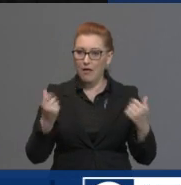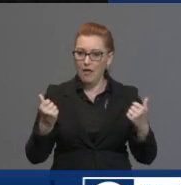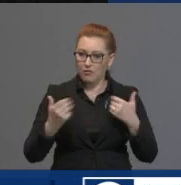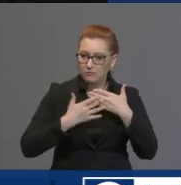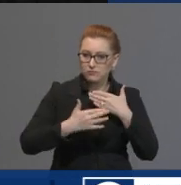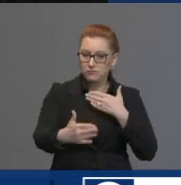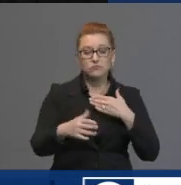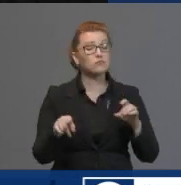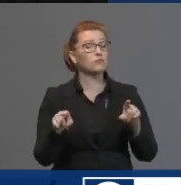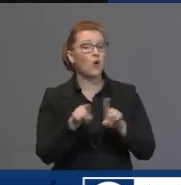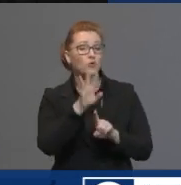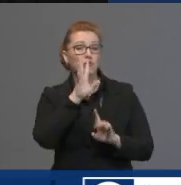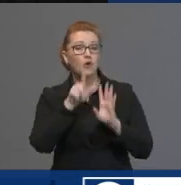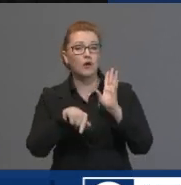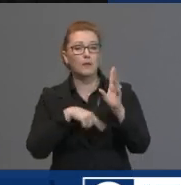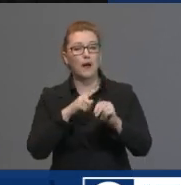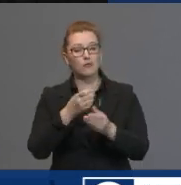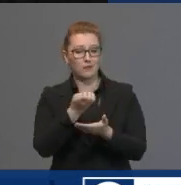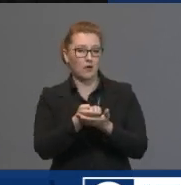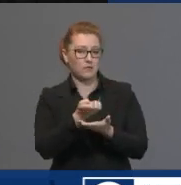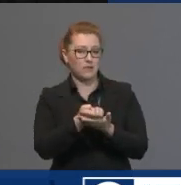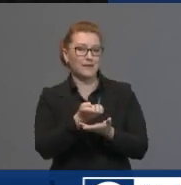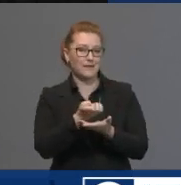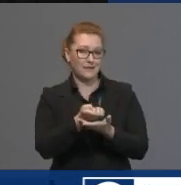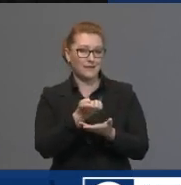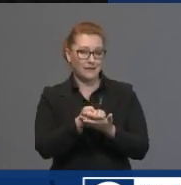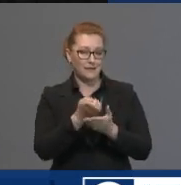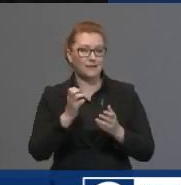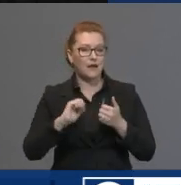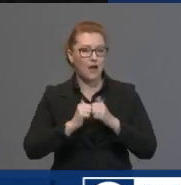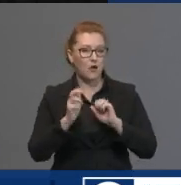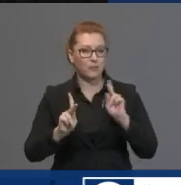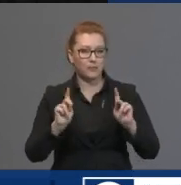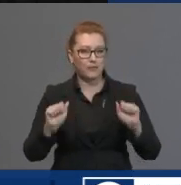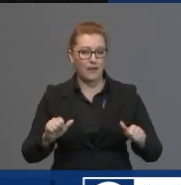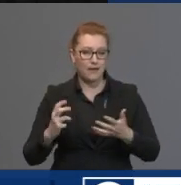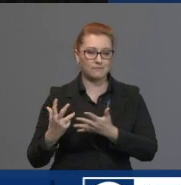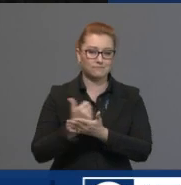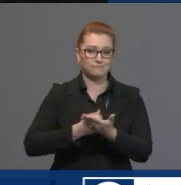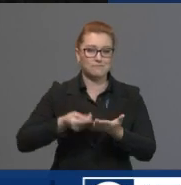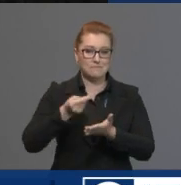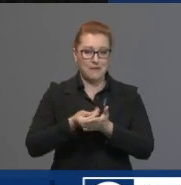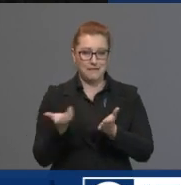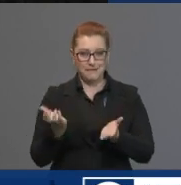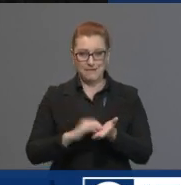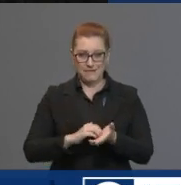about Arizonans' livelihoods as well.